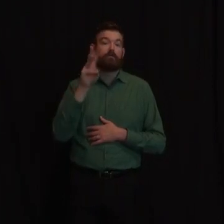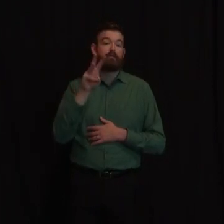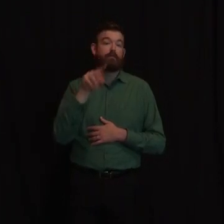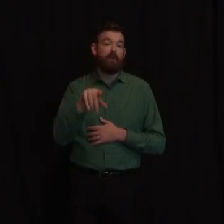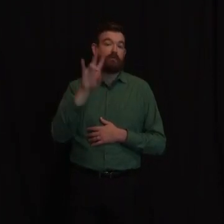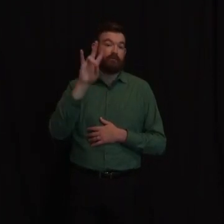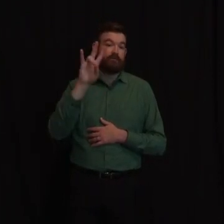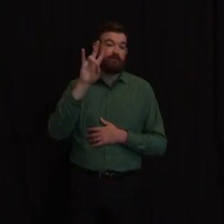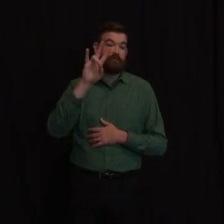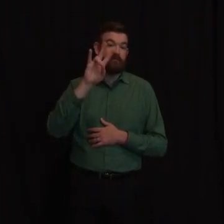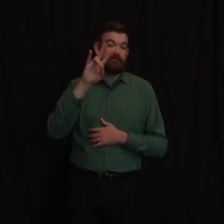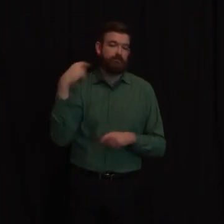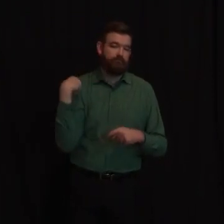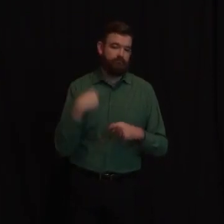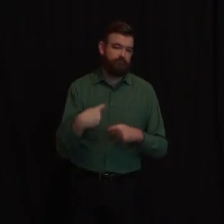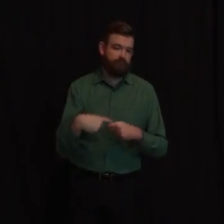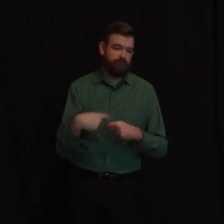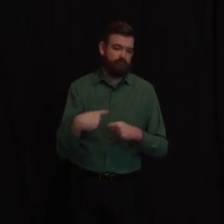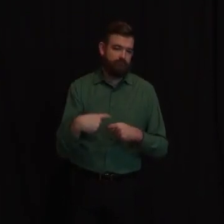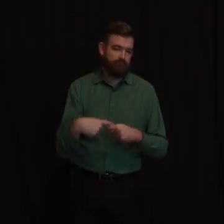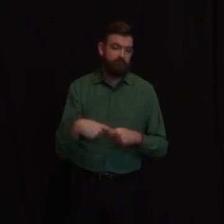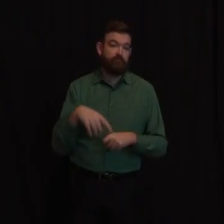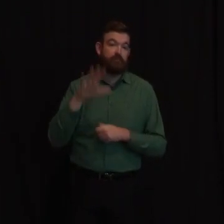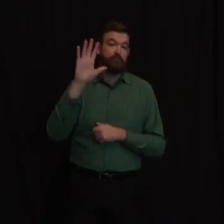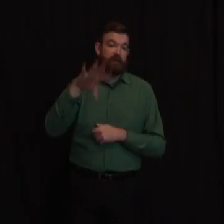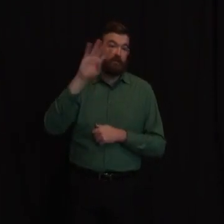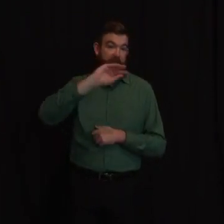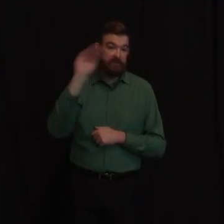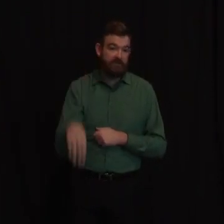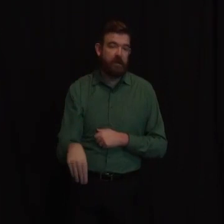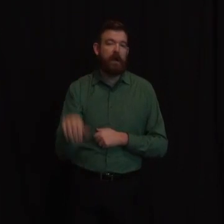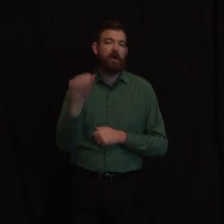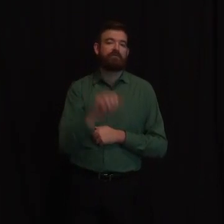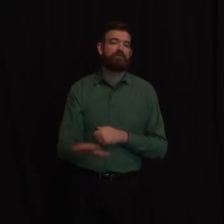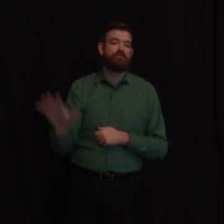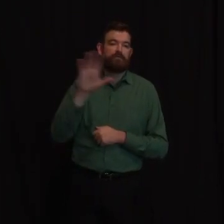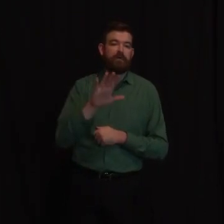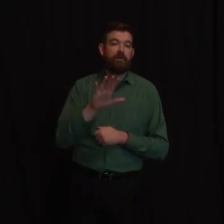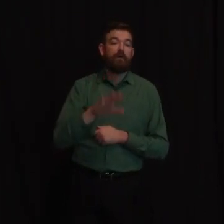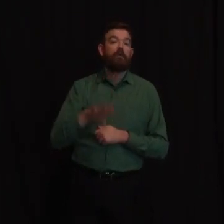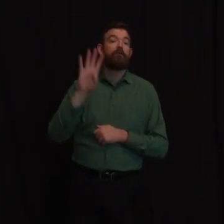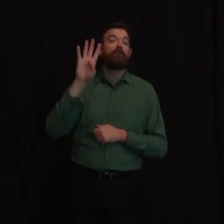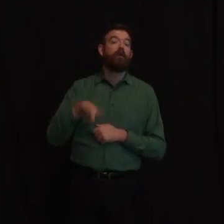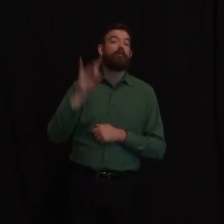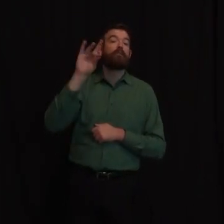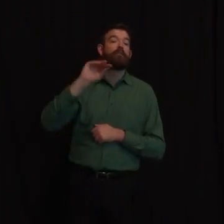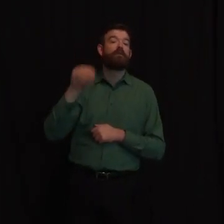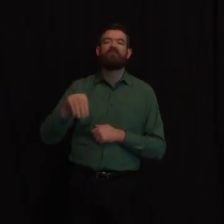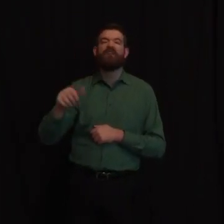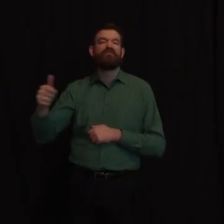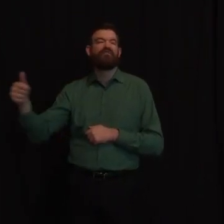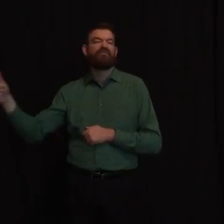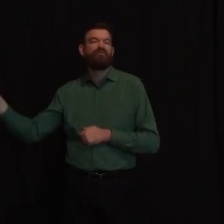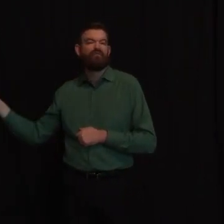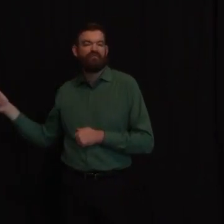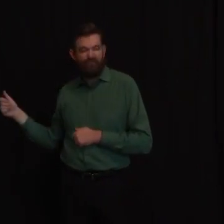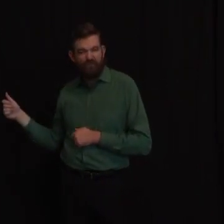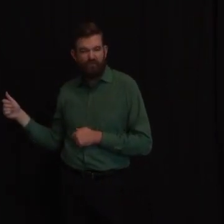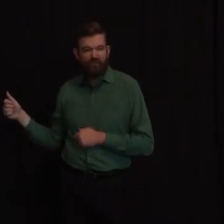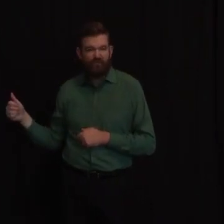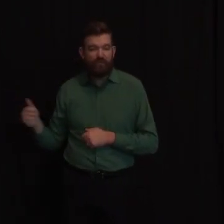16.7% Hispanic, 5.4% Asian, and 4.8% other. The